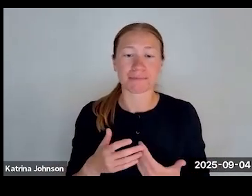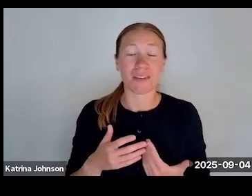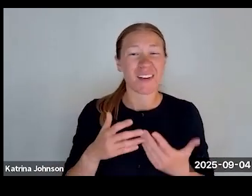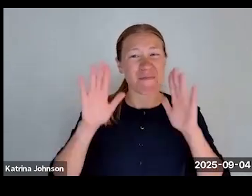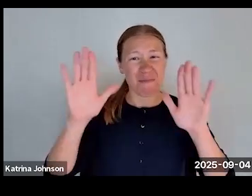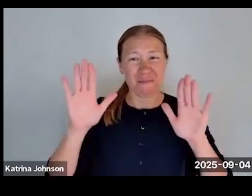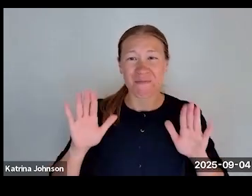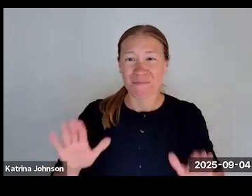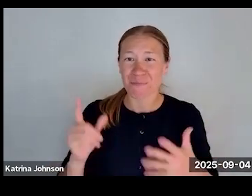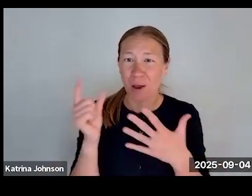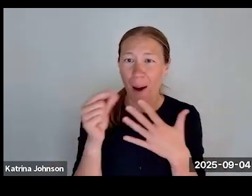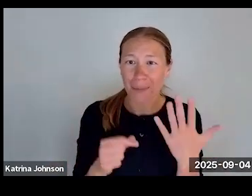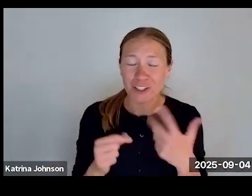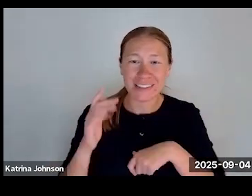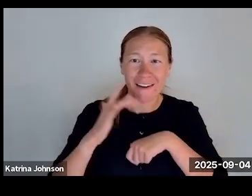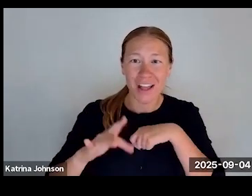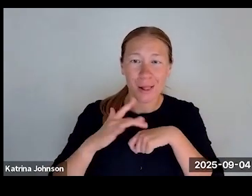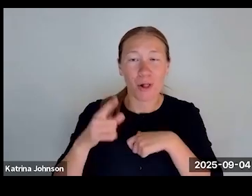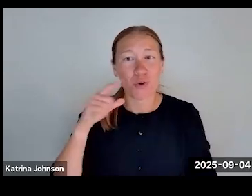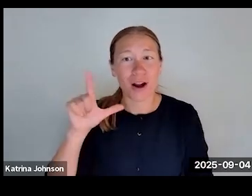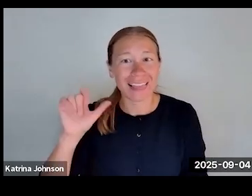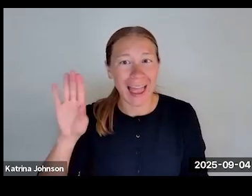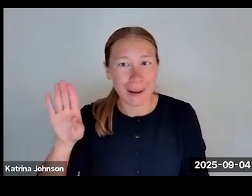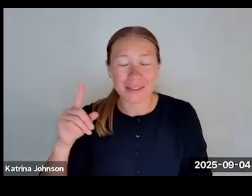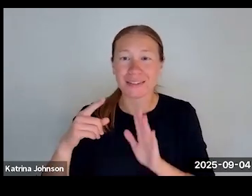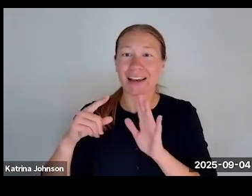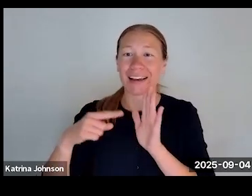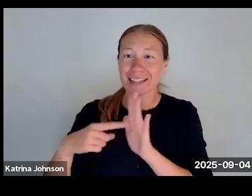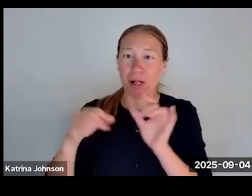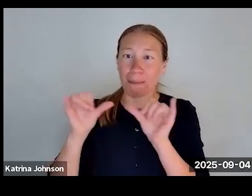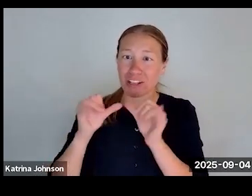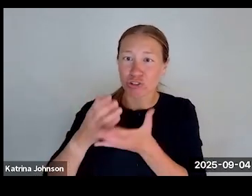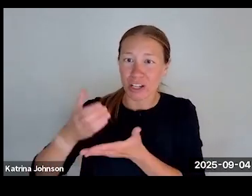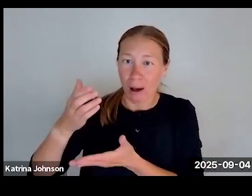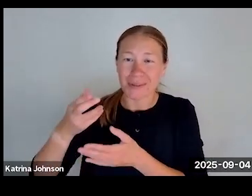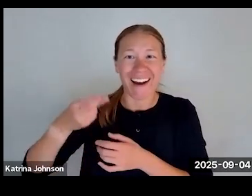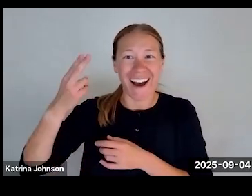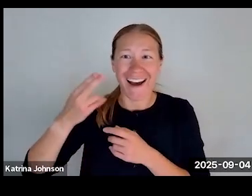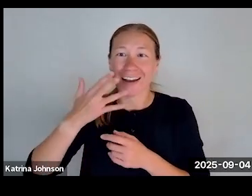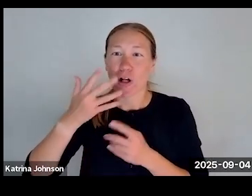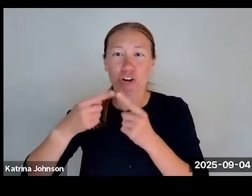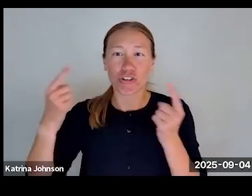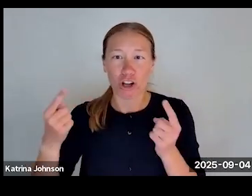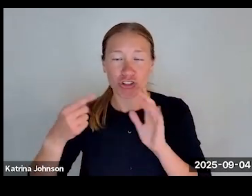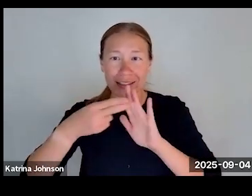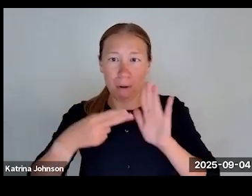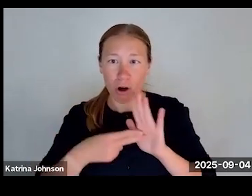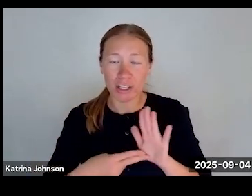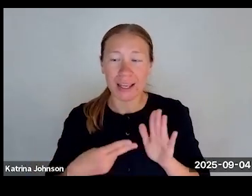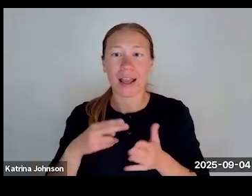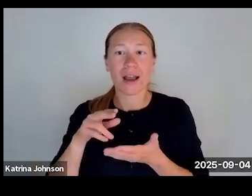options available in labs, such as measuring cups with high contrast markings, braille labelers,